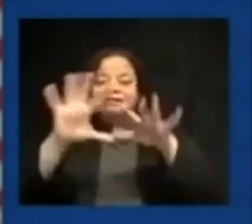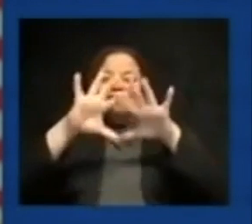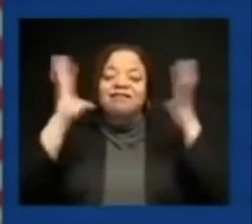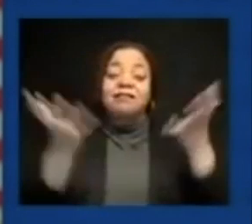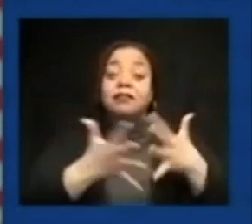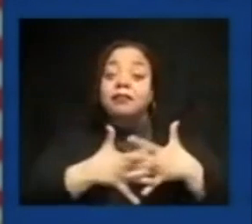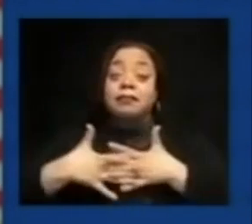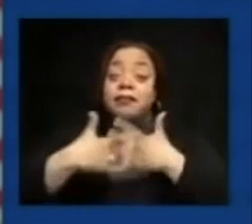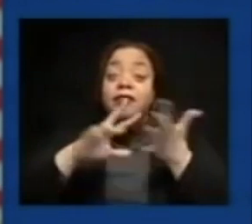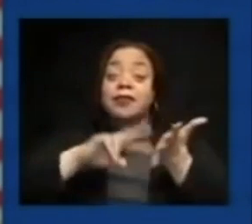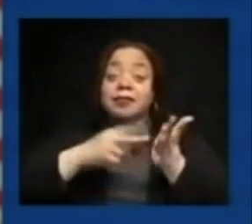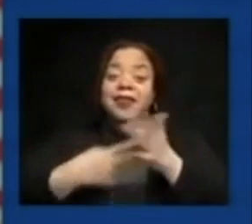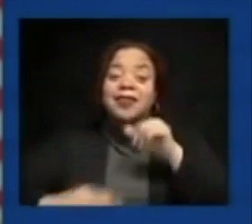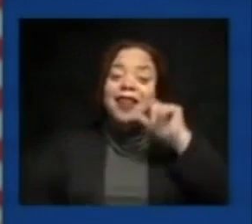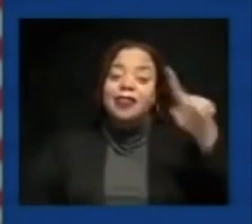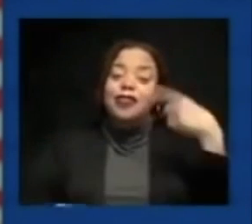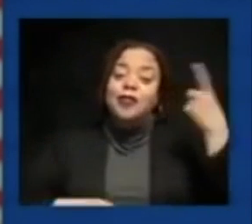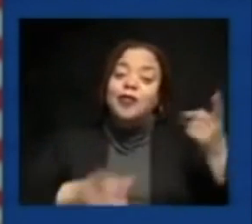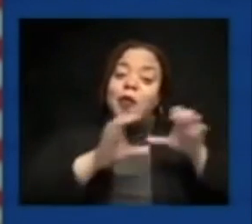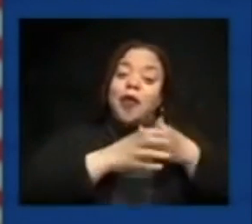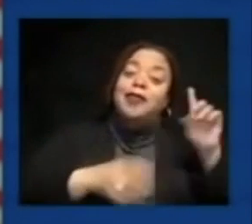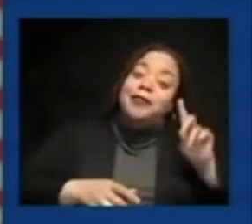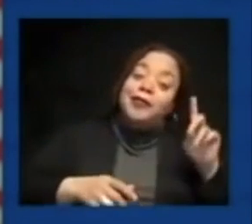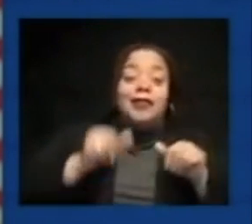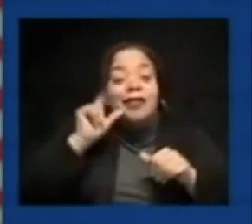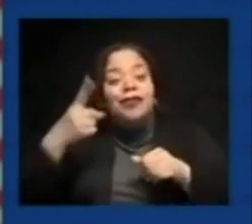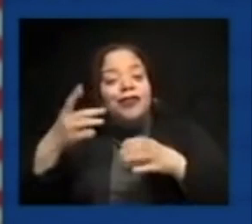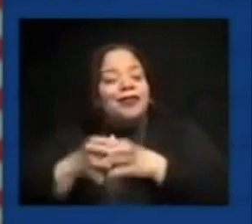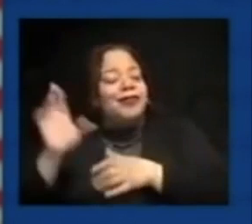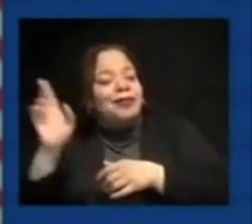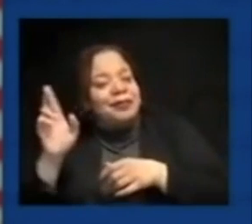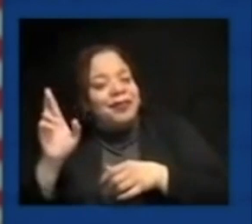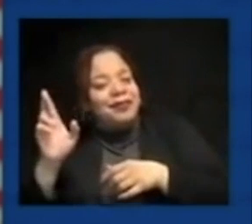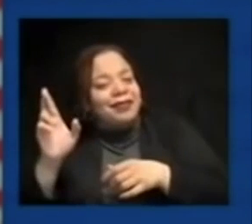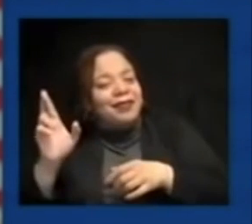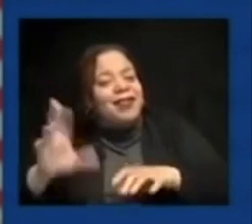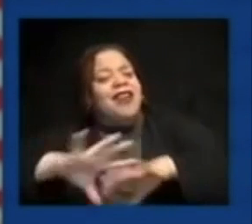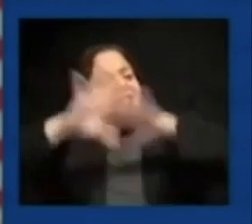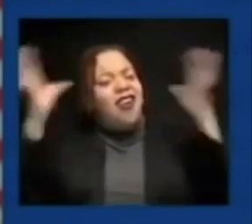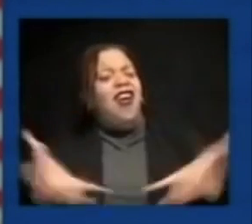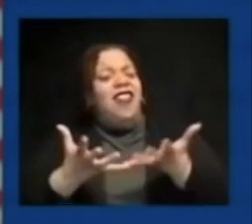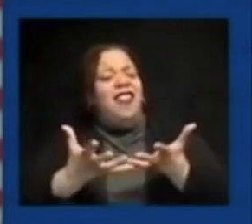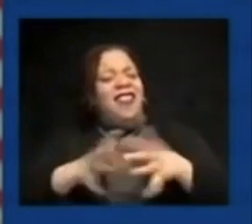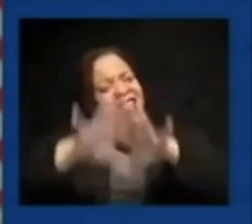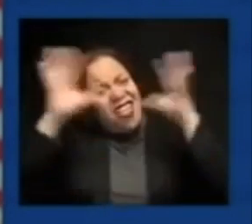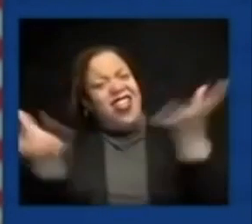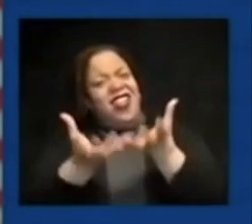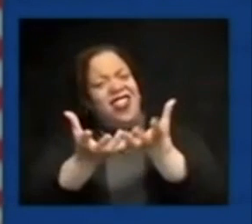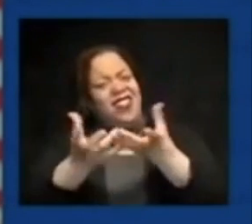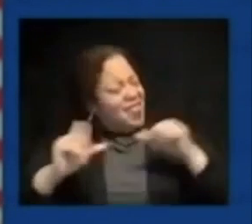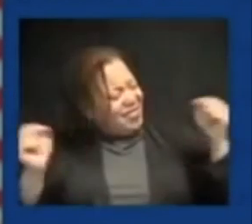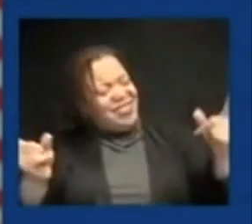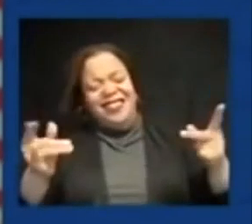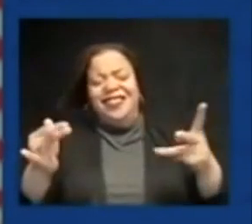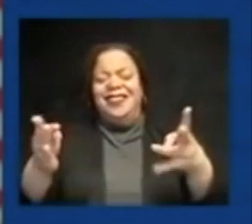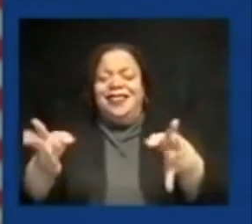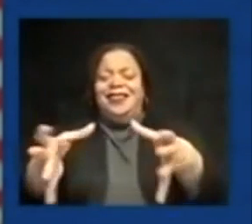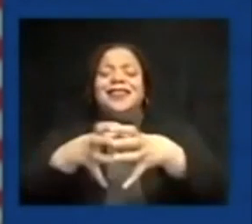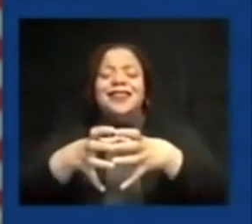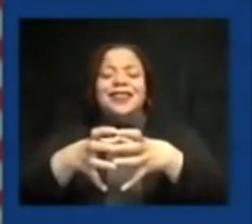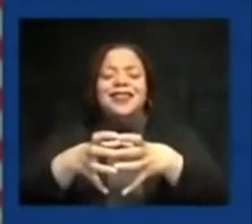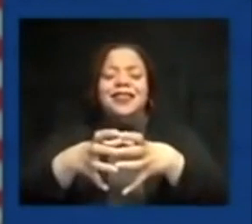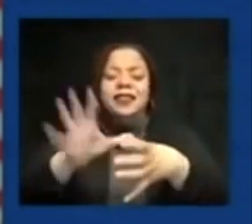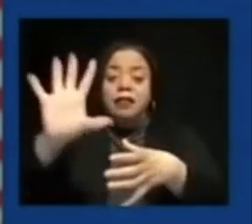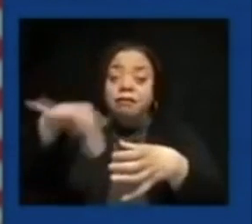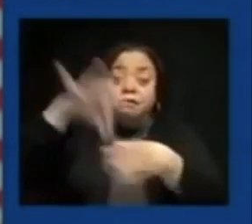Plan, these aren't Democratic jobs or Republican jobs. These are American jobs. And these are anchored by American voting